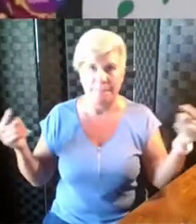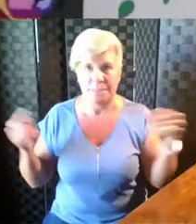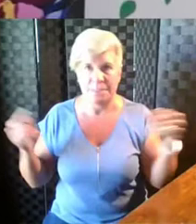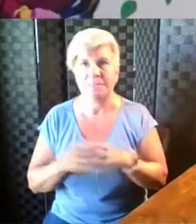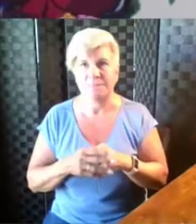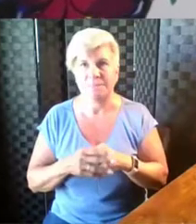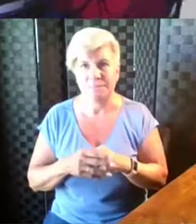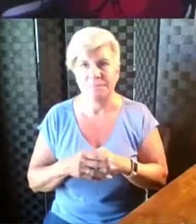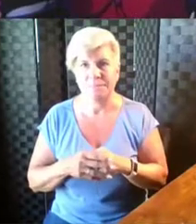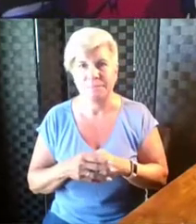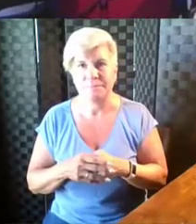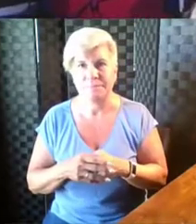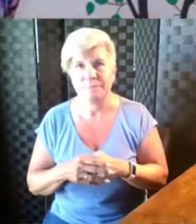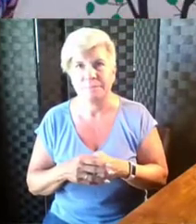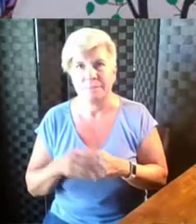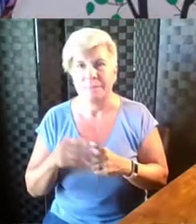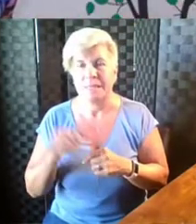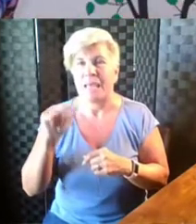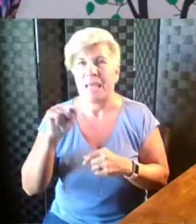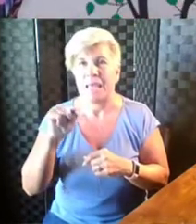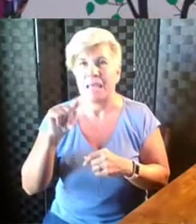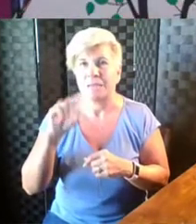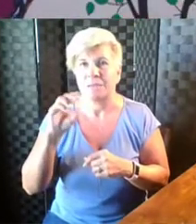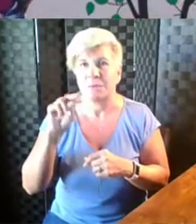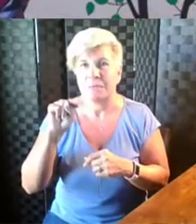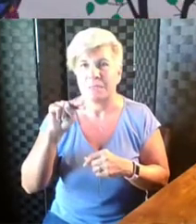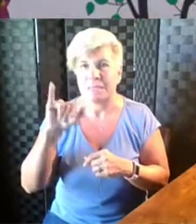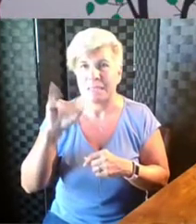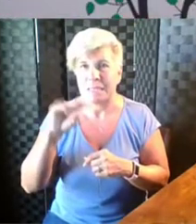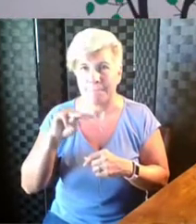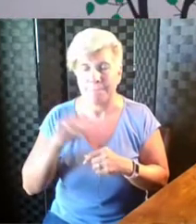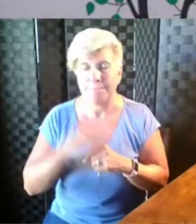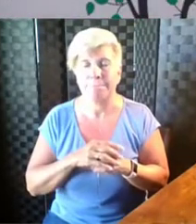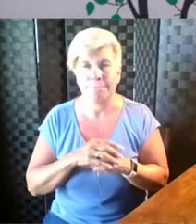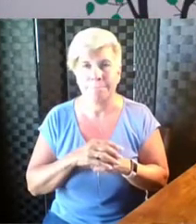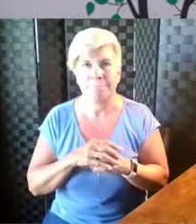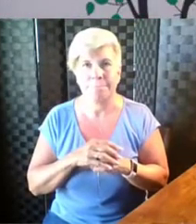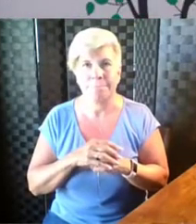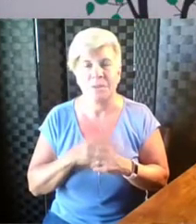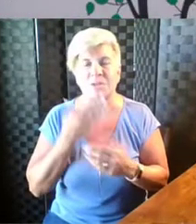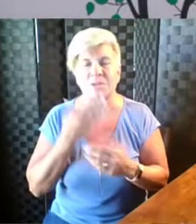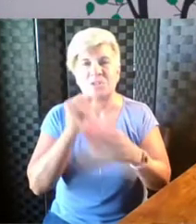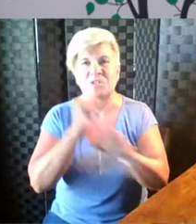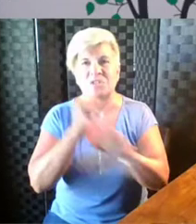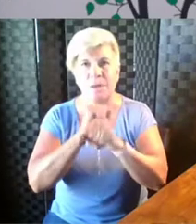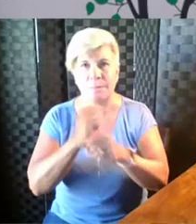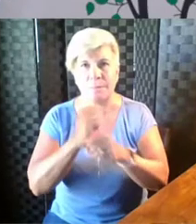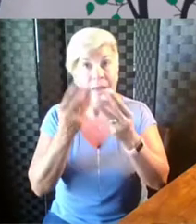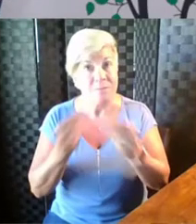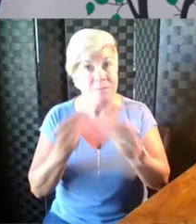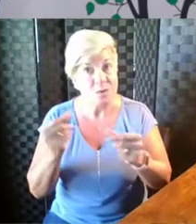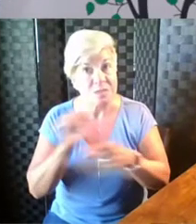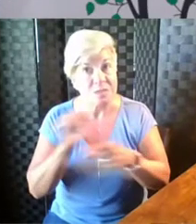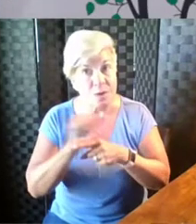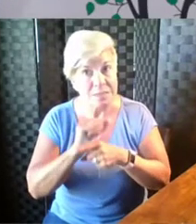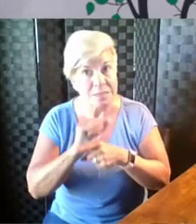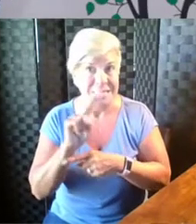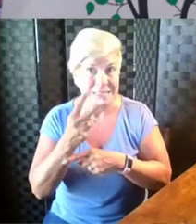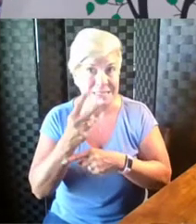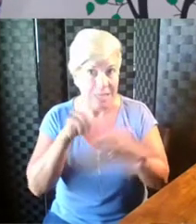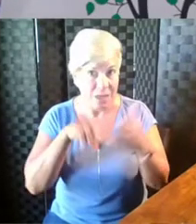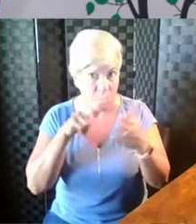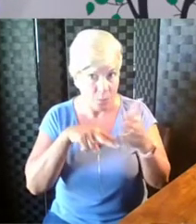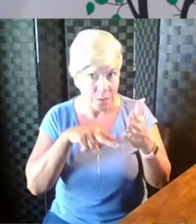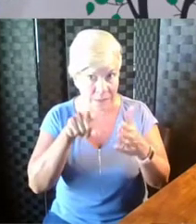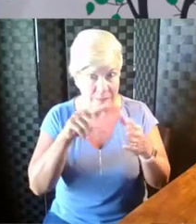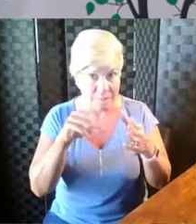opposites. That is the antonym. Nice job. Now we're going to move on to our fluency practice. This is our second read